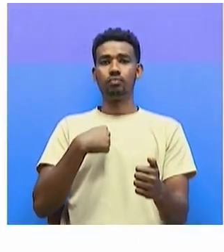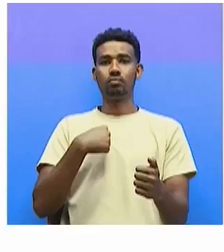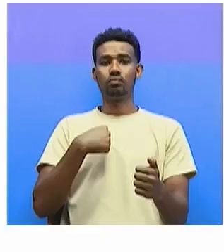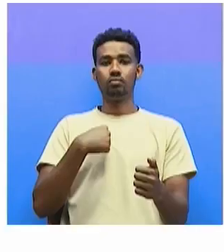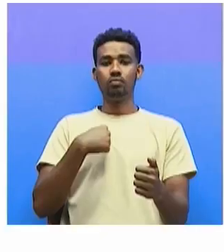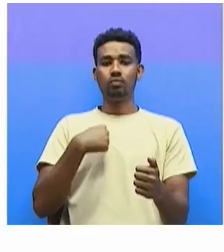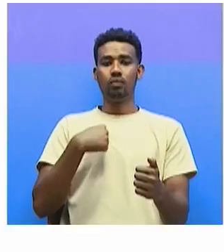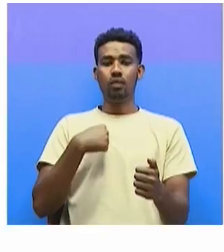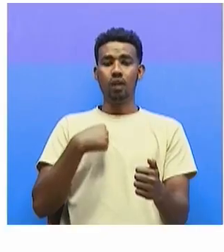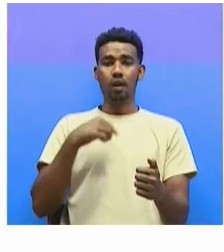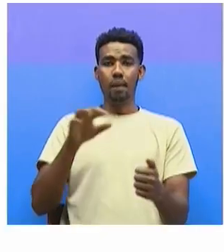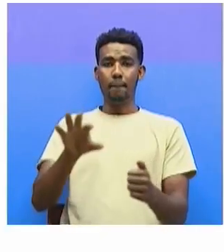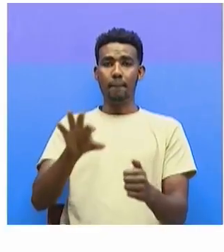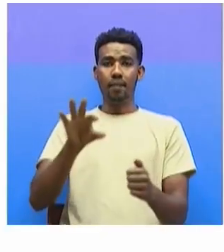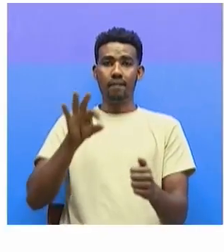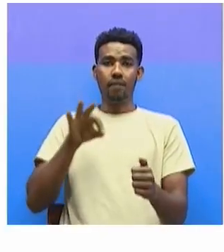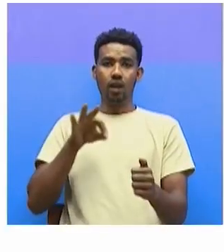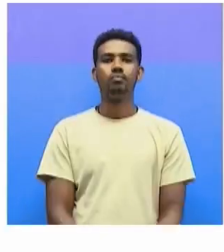prefer